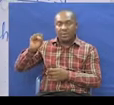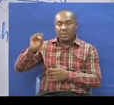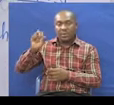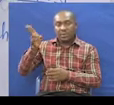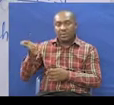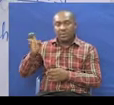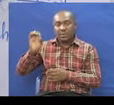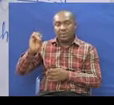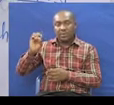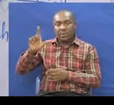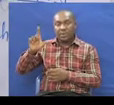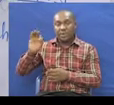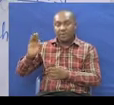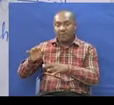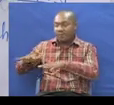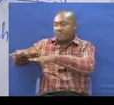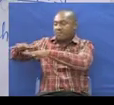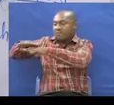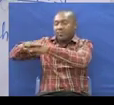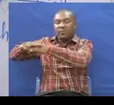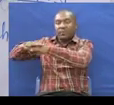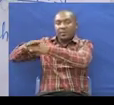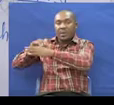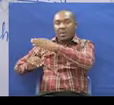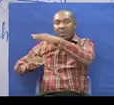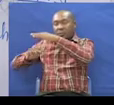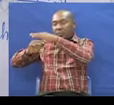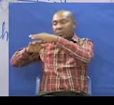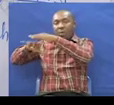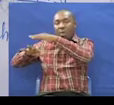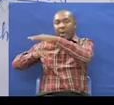Then what it is, we call it a delivery tube.